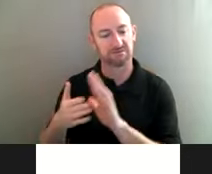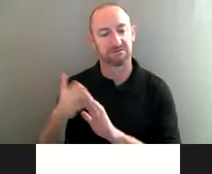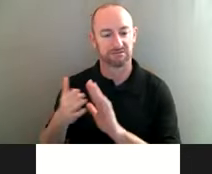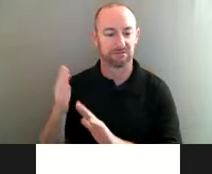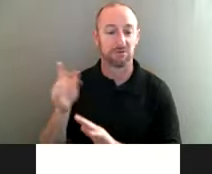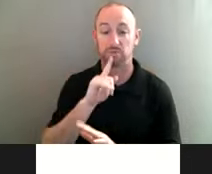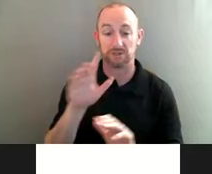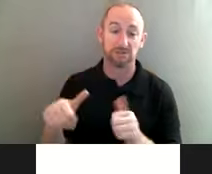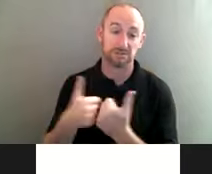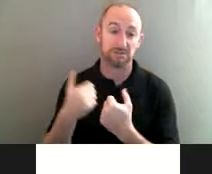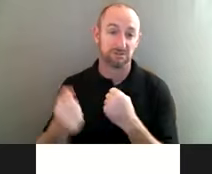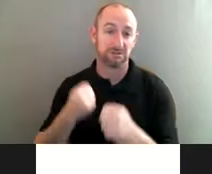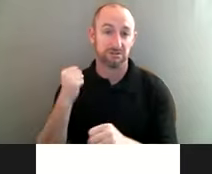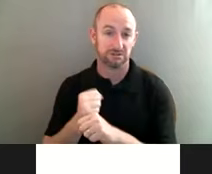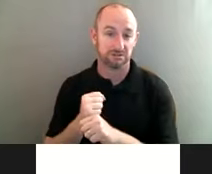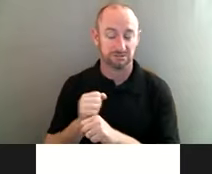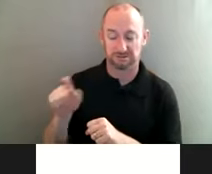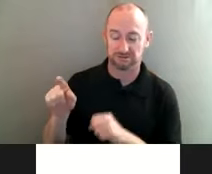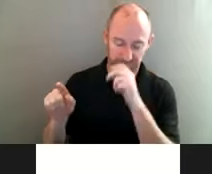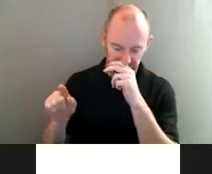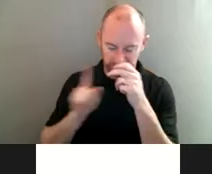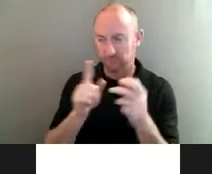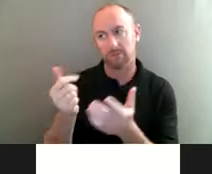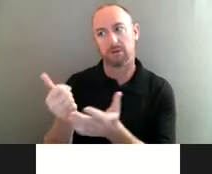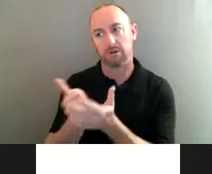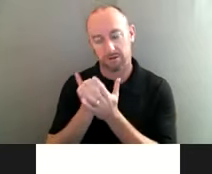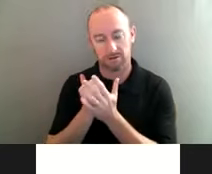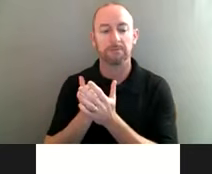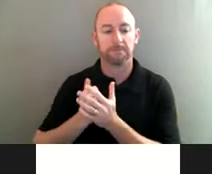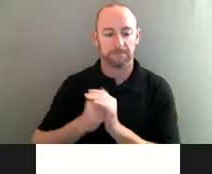very challenging year, and she's really come through